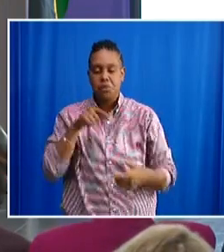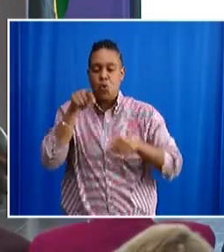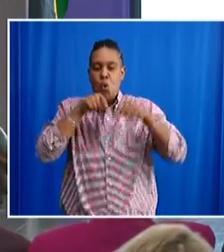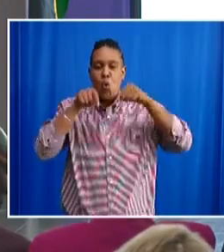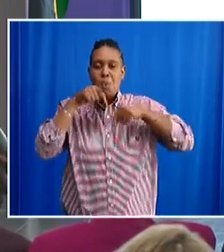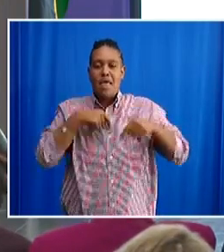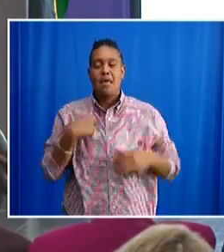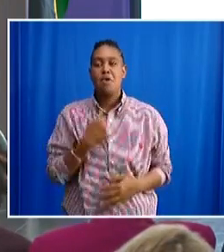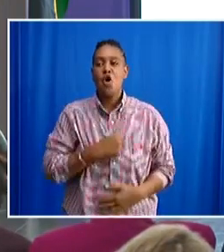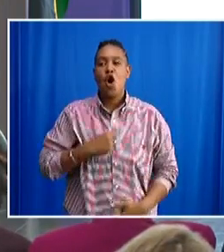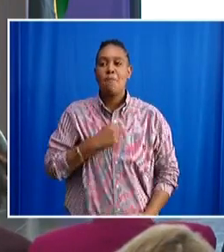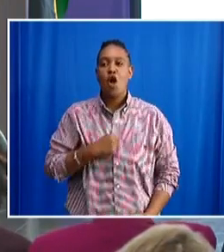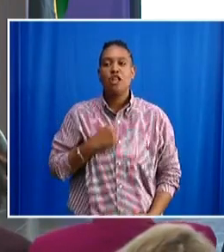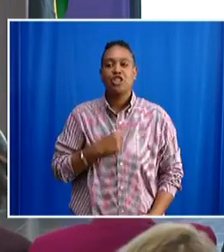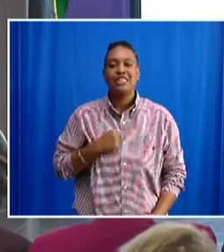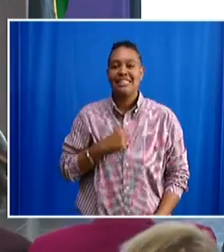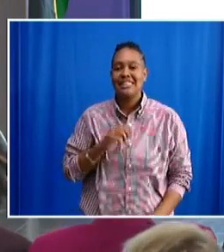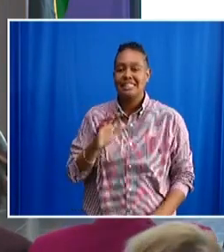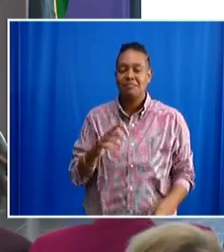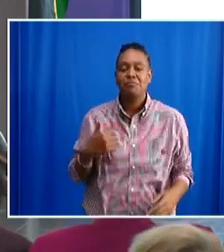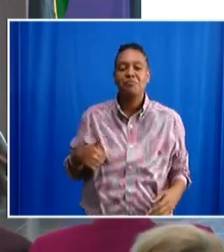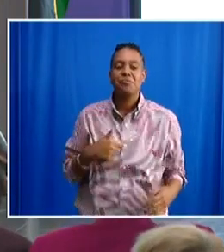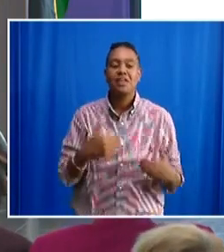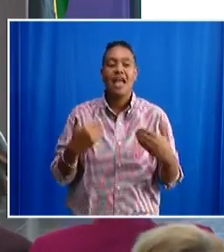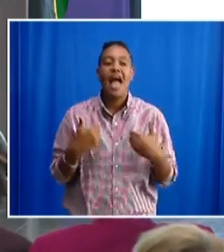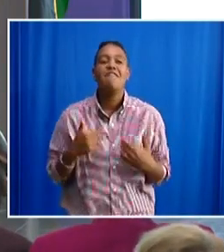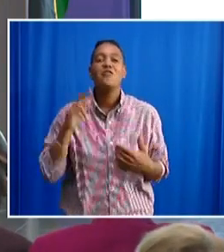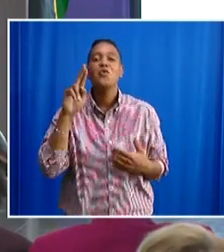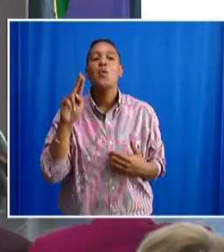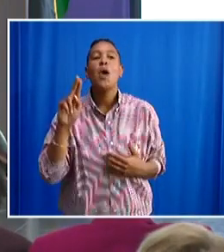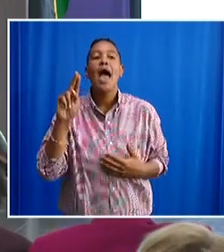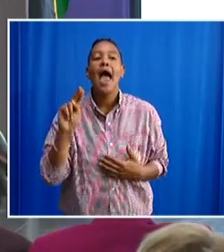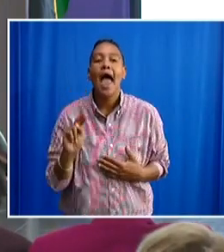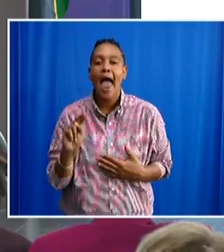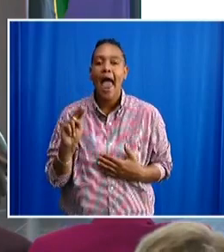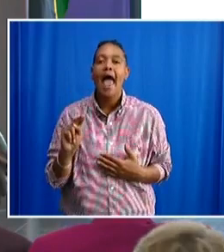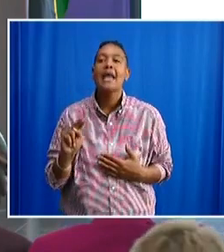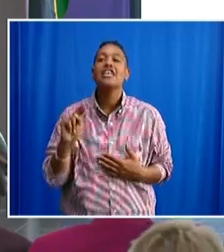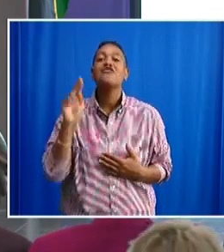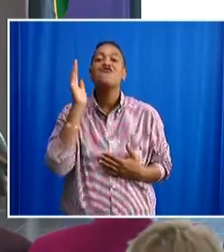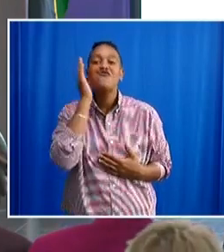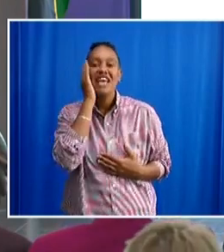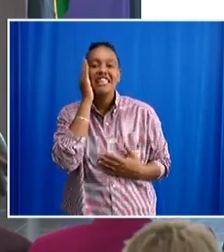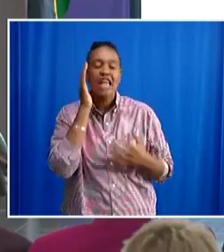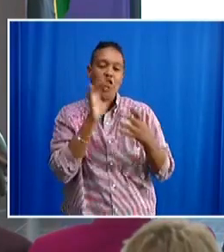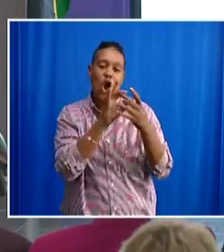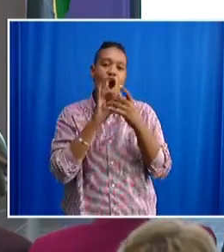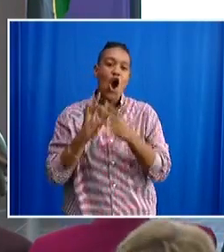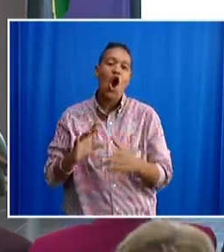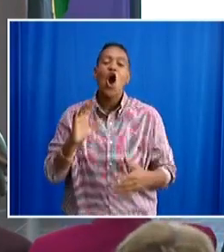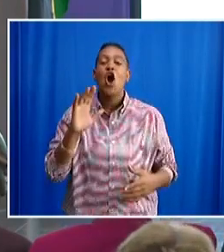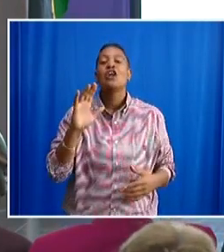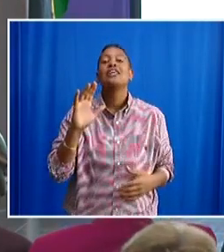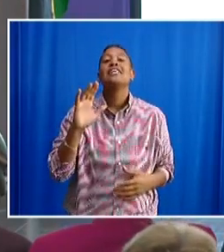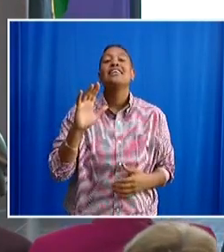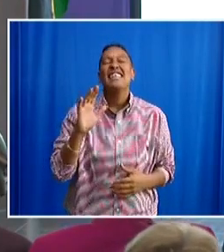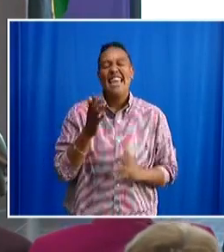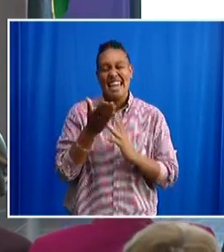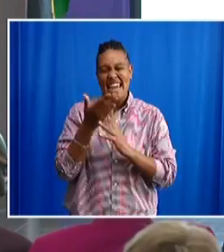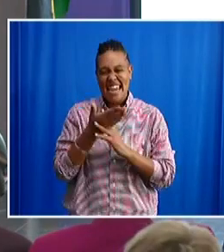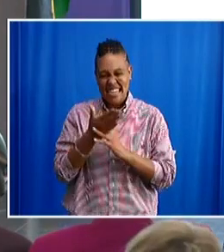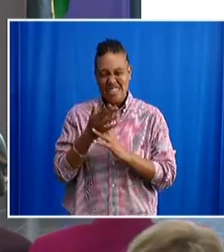My apologies for that. We have the United Nations Resident Coordinator ad interim